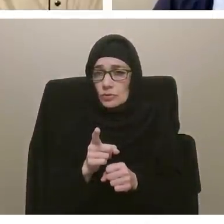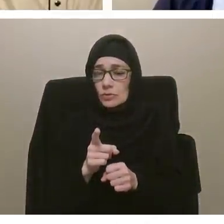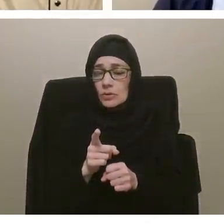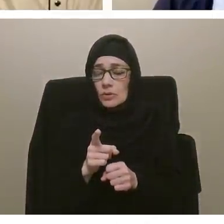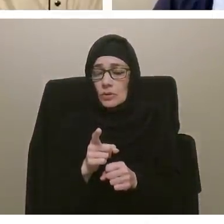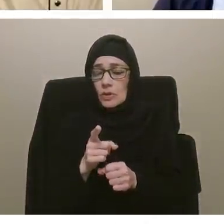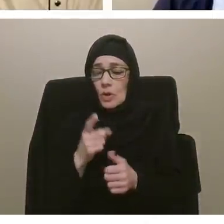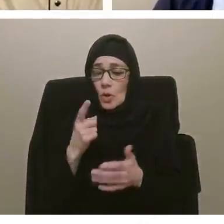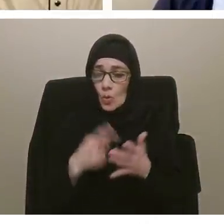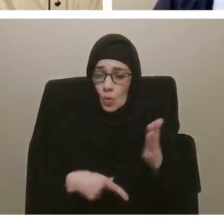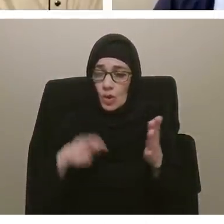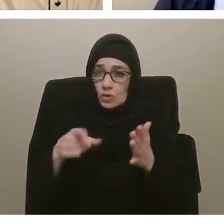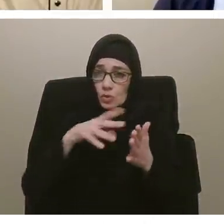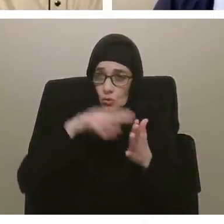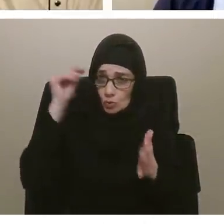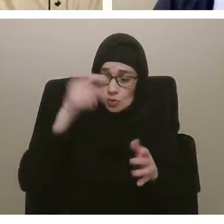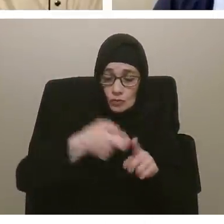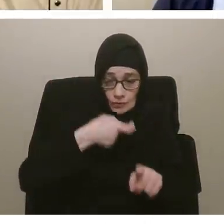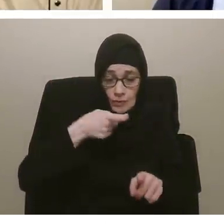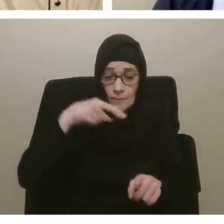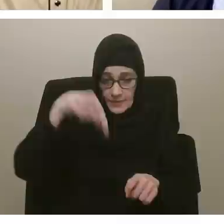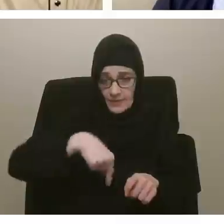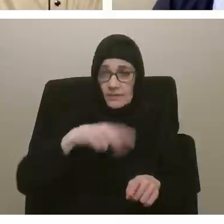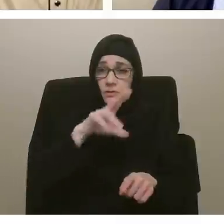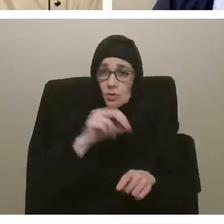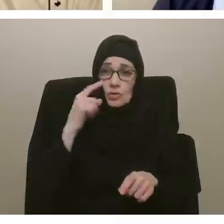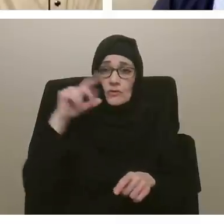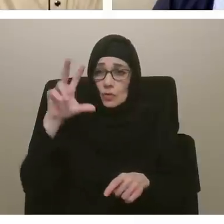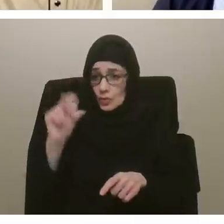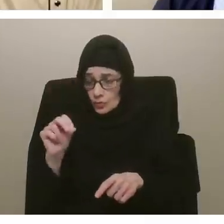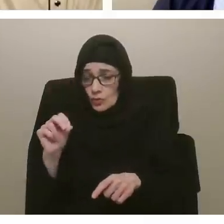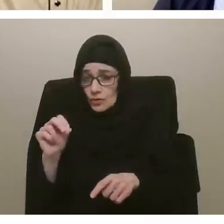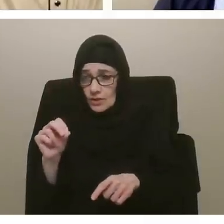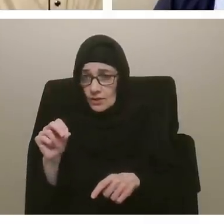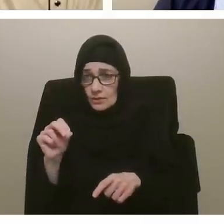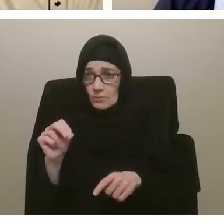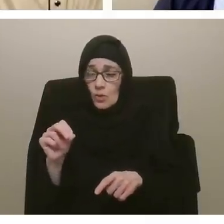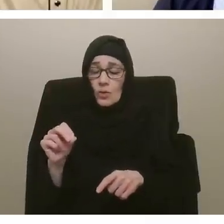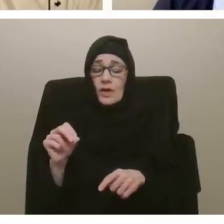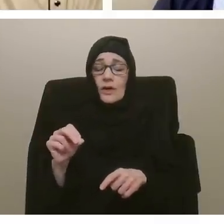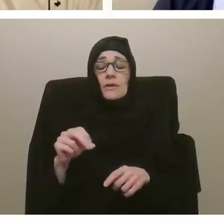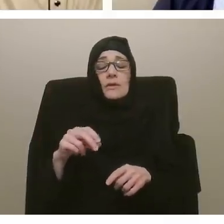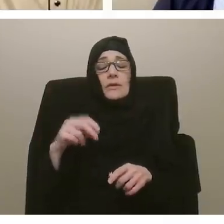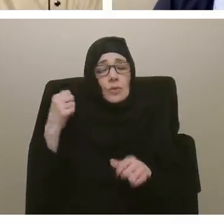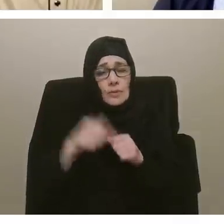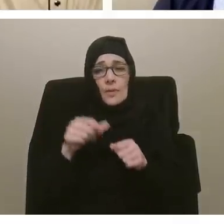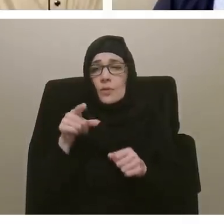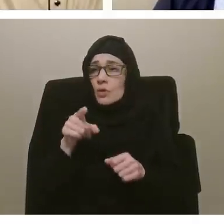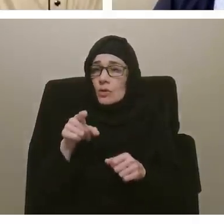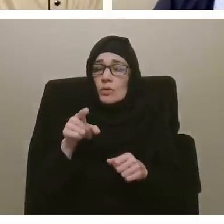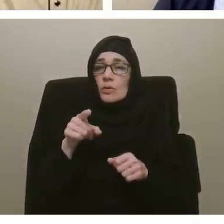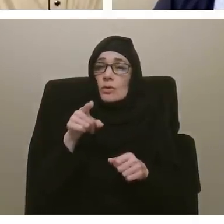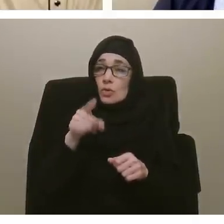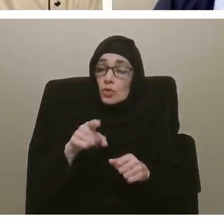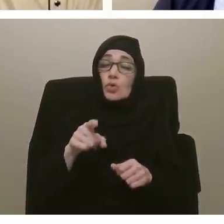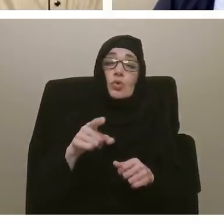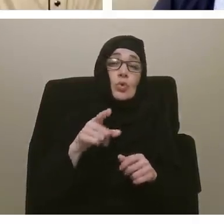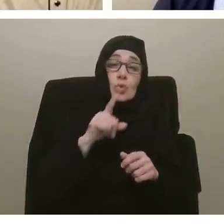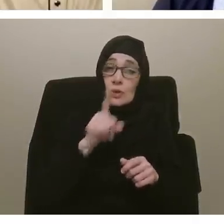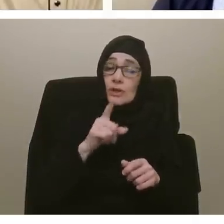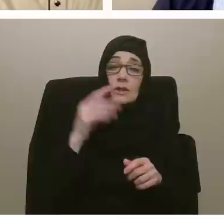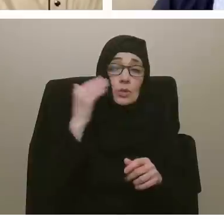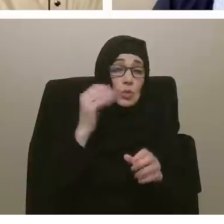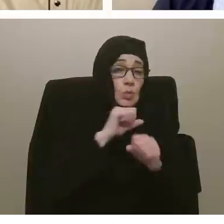away is, number one, I really know nothing. I really understand very little.